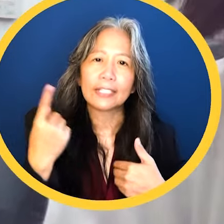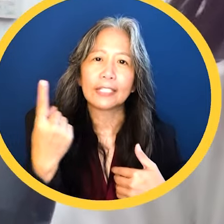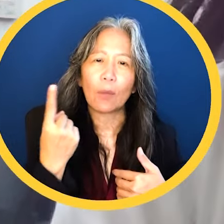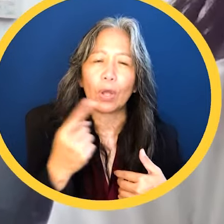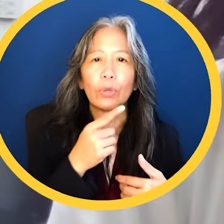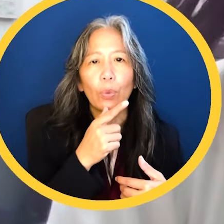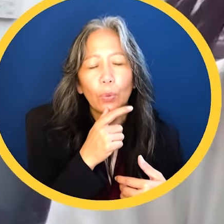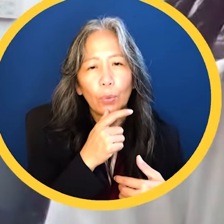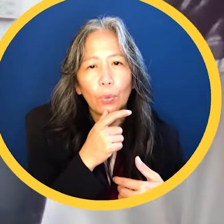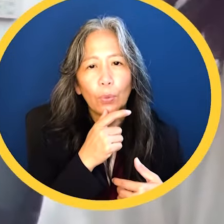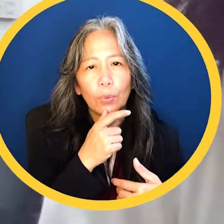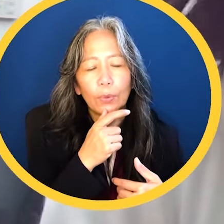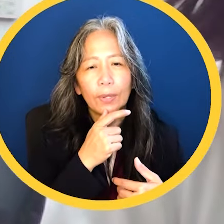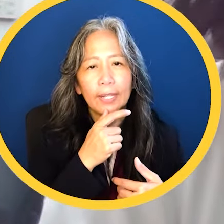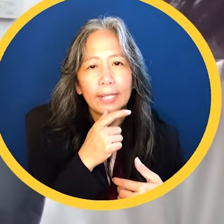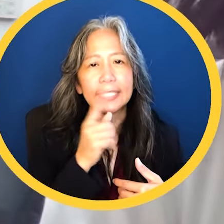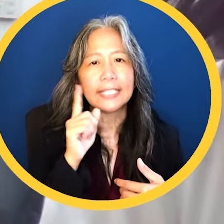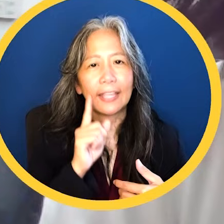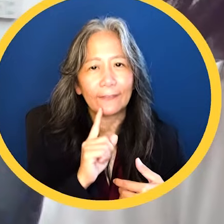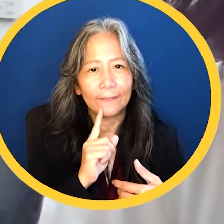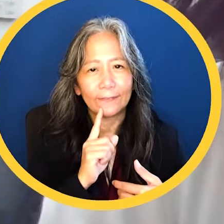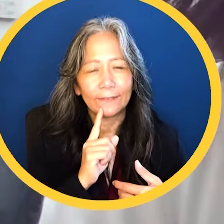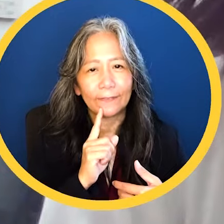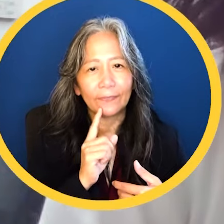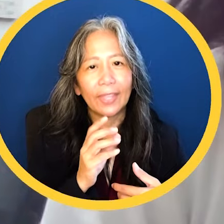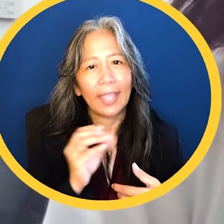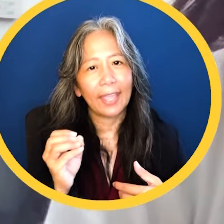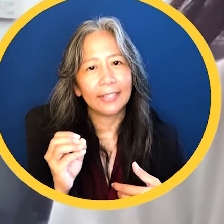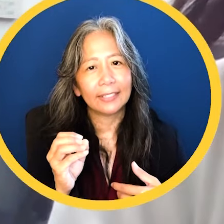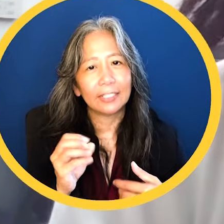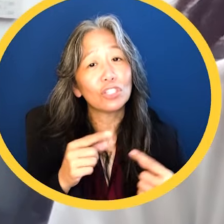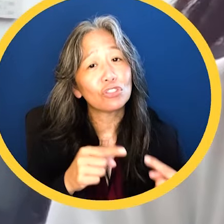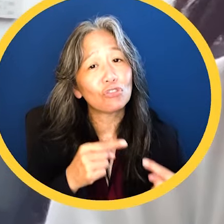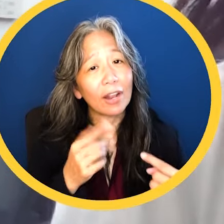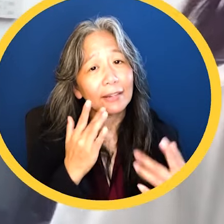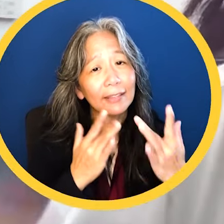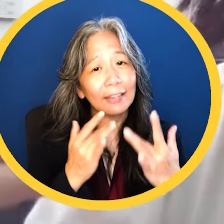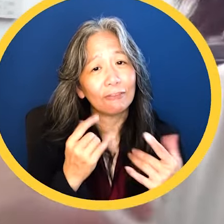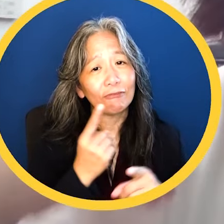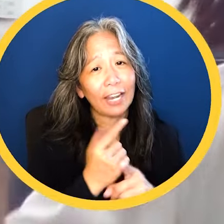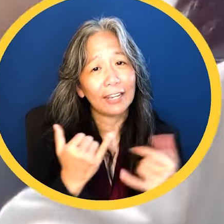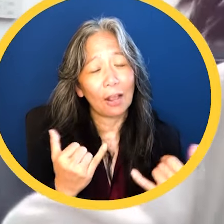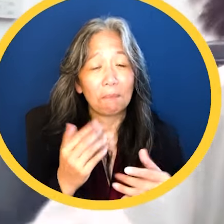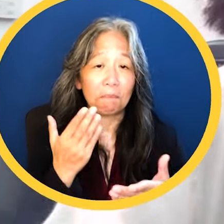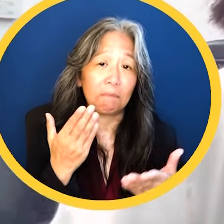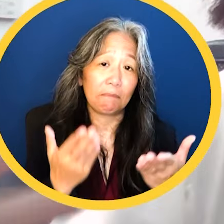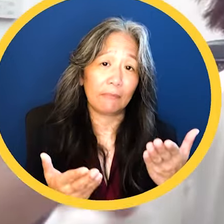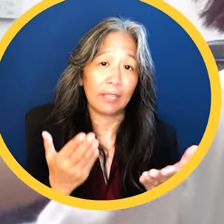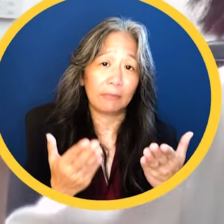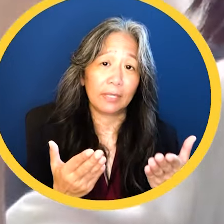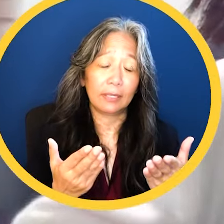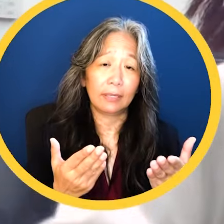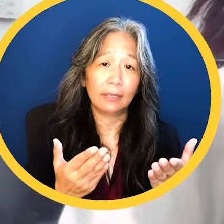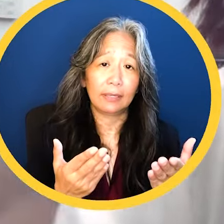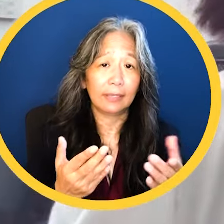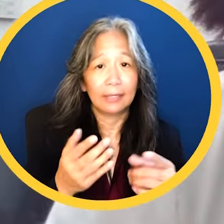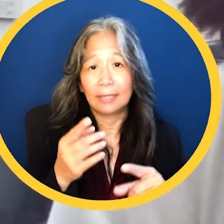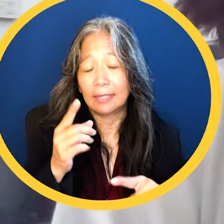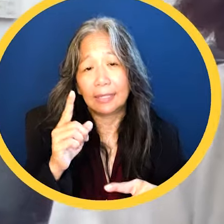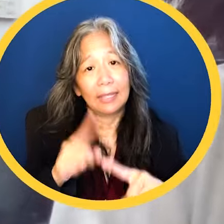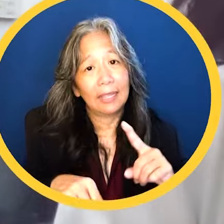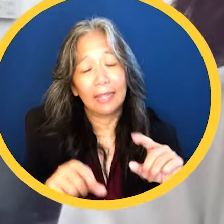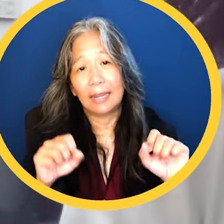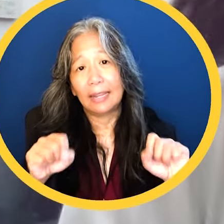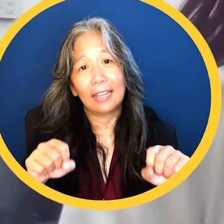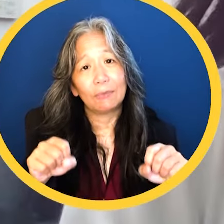who is deaf and are struggling right now and probably aren't able to see